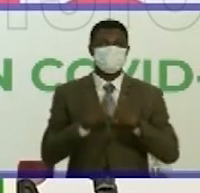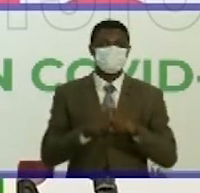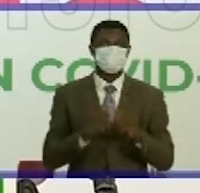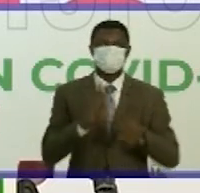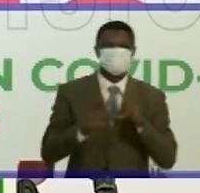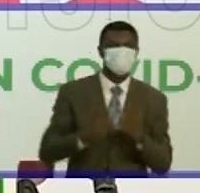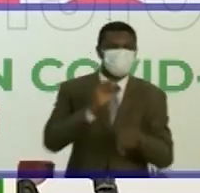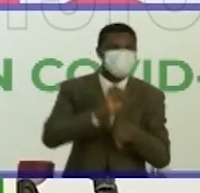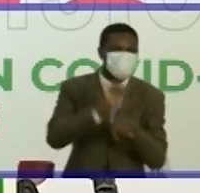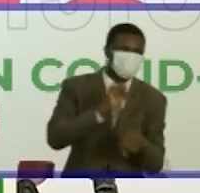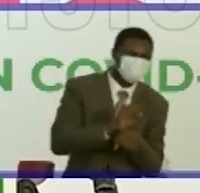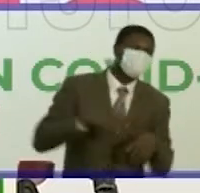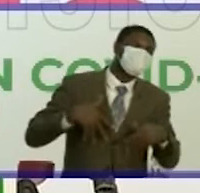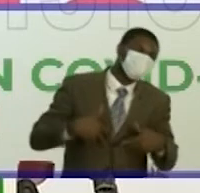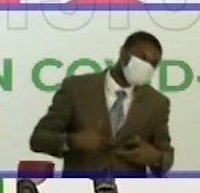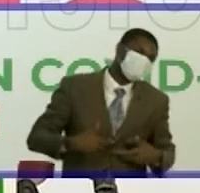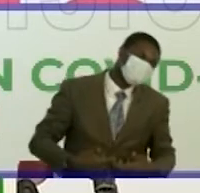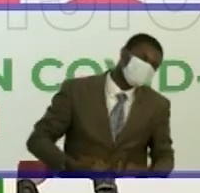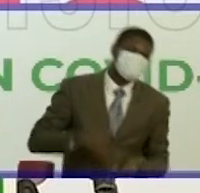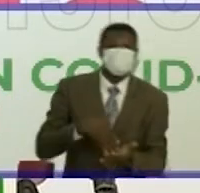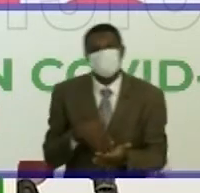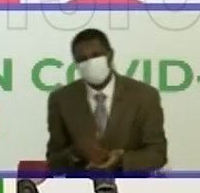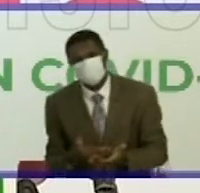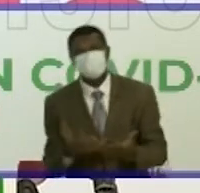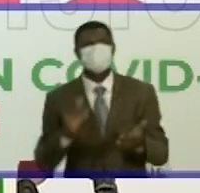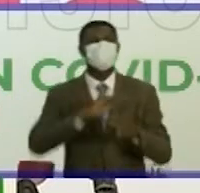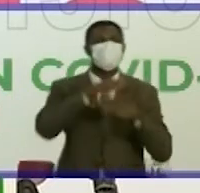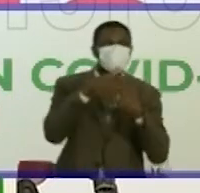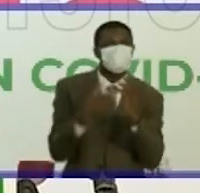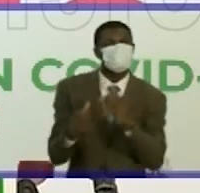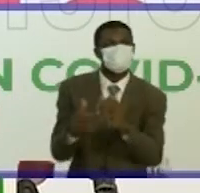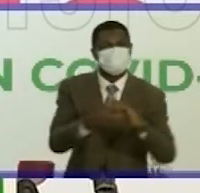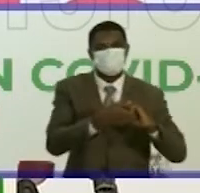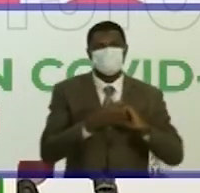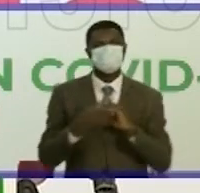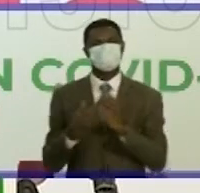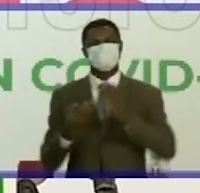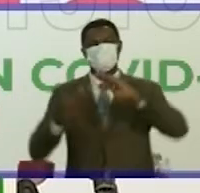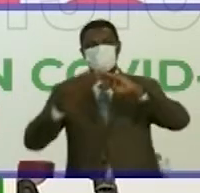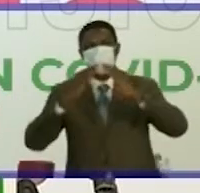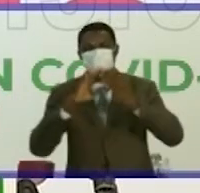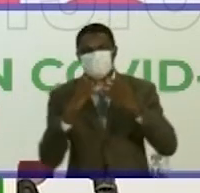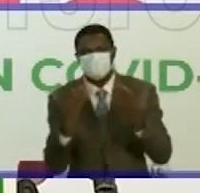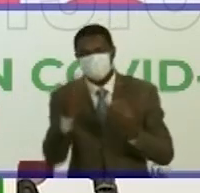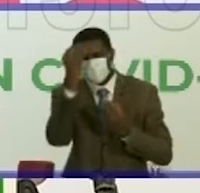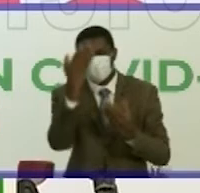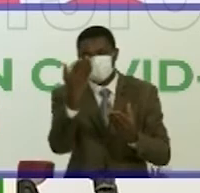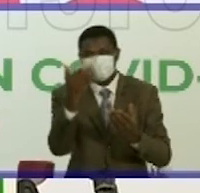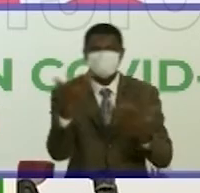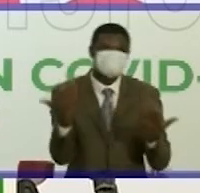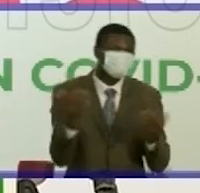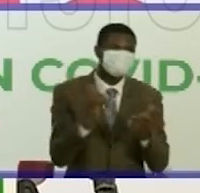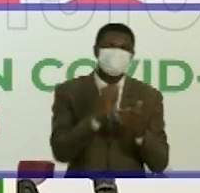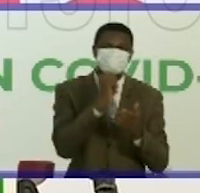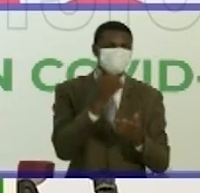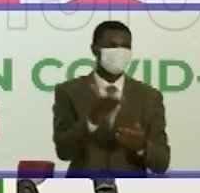and disbelief, combining to challenge public involvement, compliance, and